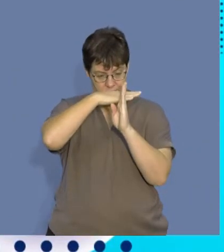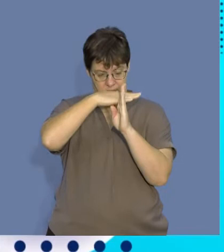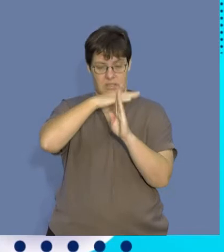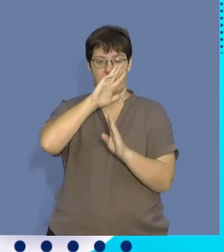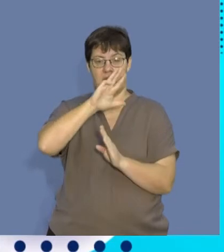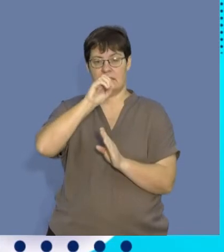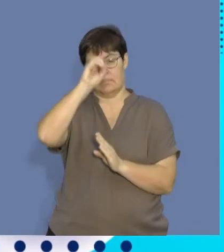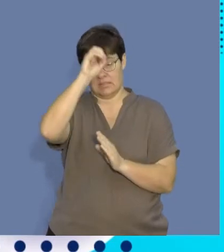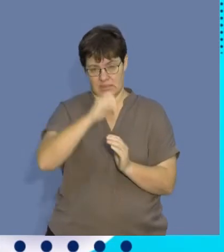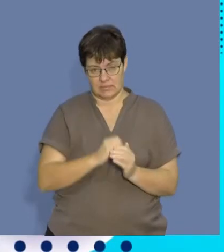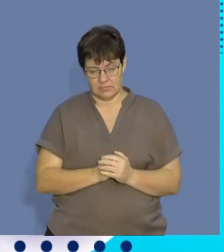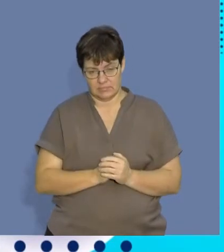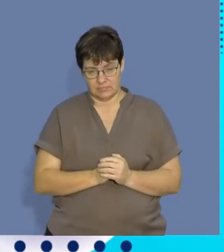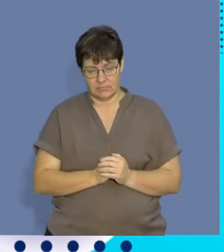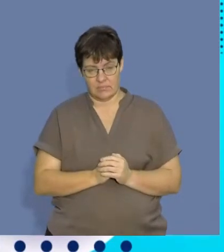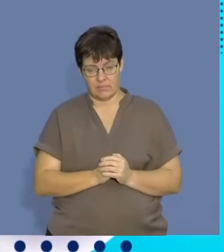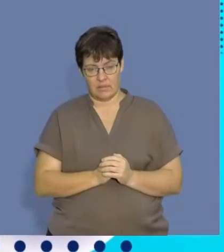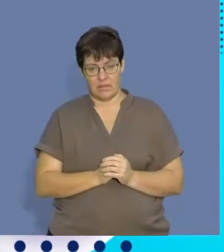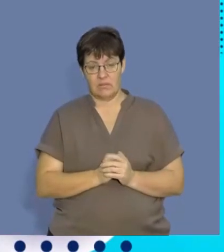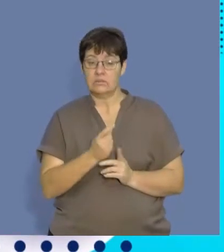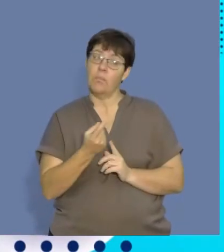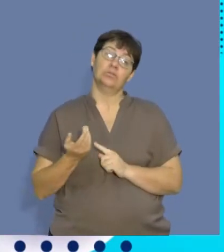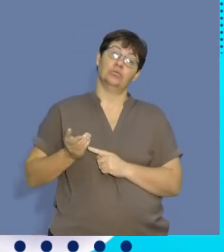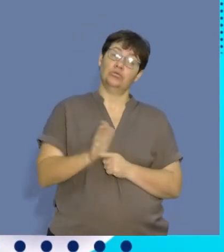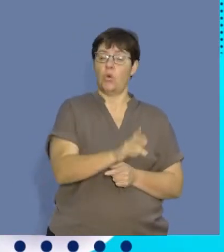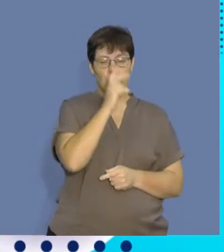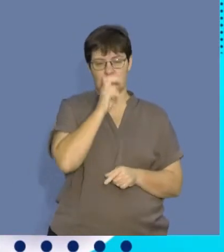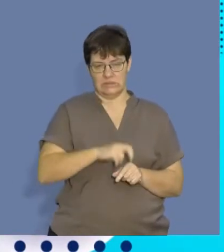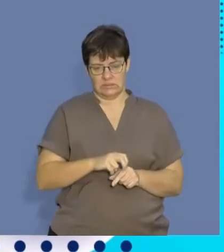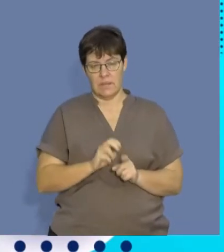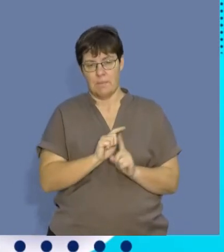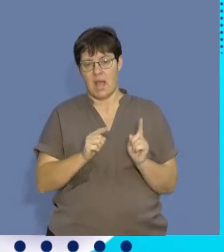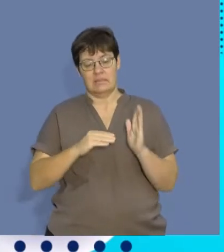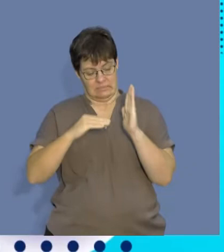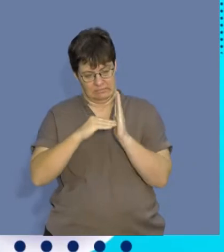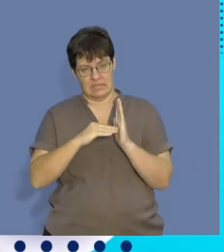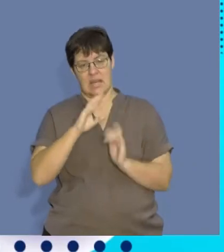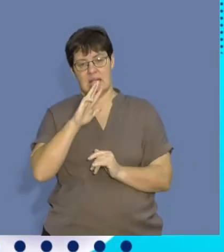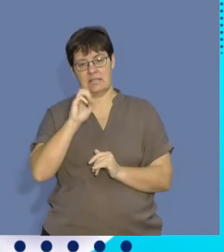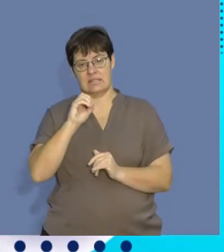they meet, they must make a 90-degree. Not that you must indicate it, but they must make a